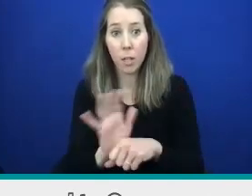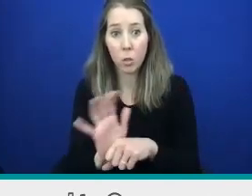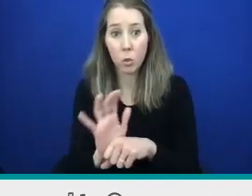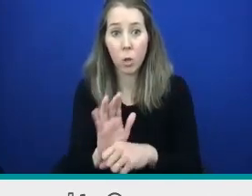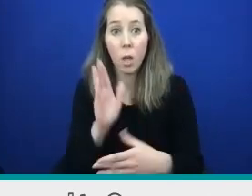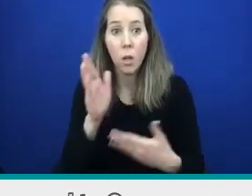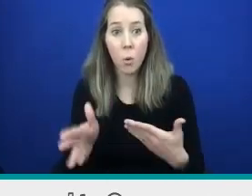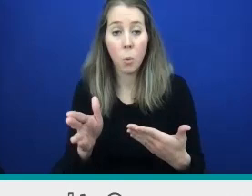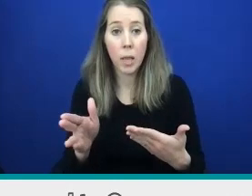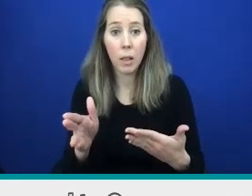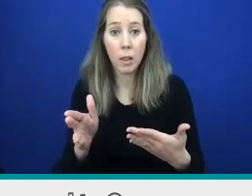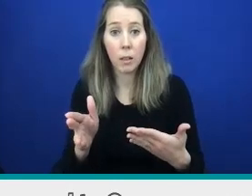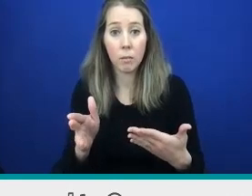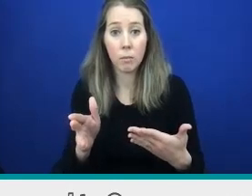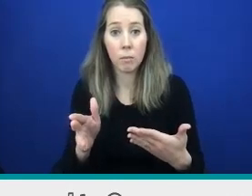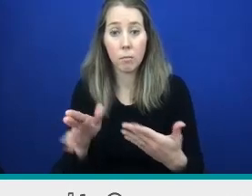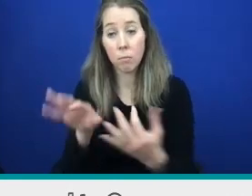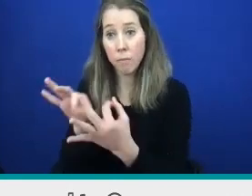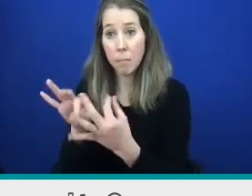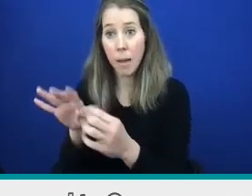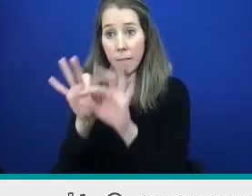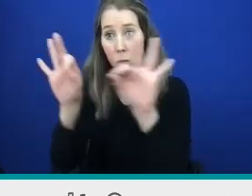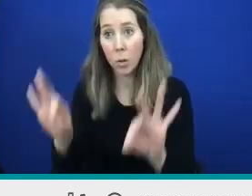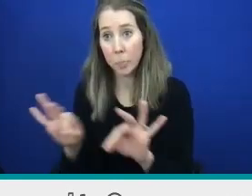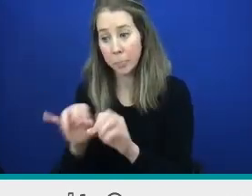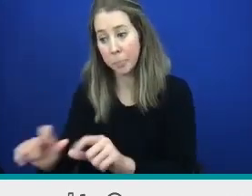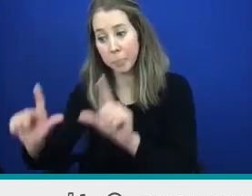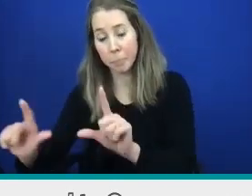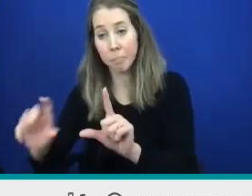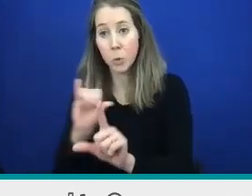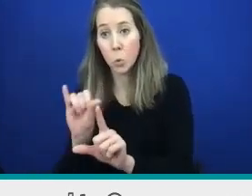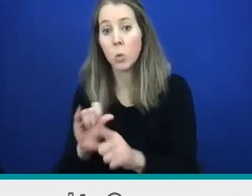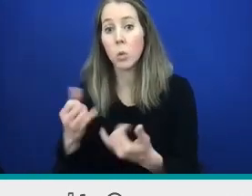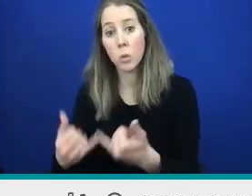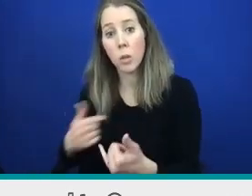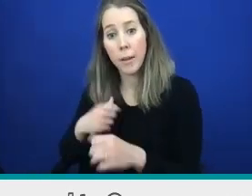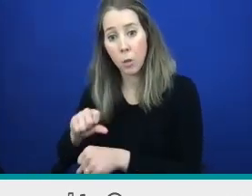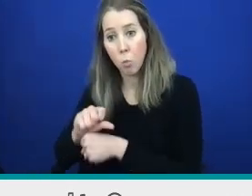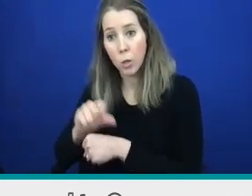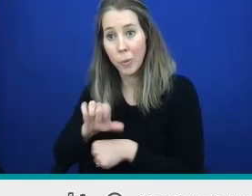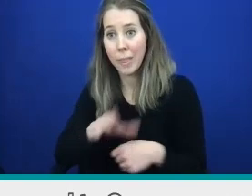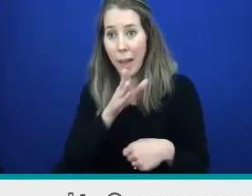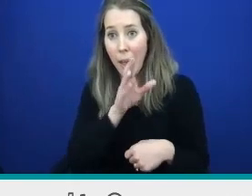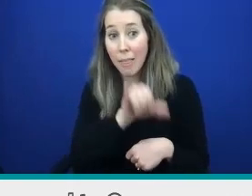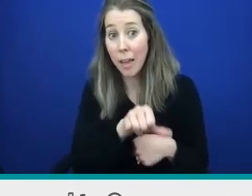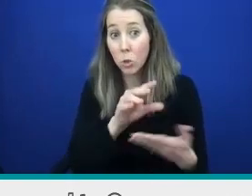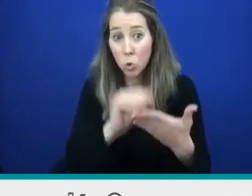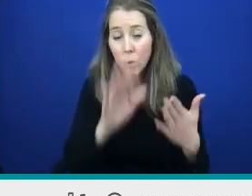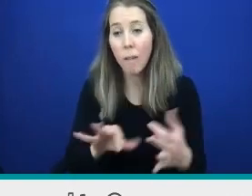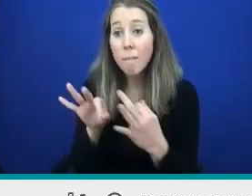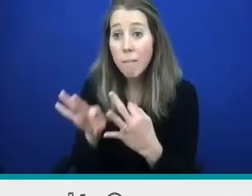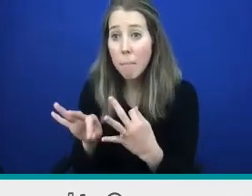it will pull up the feedback form as well. So here's where I can really work with that individual, and I can give them